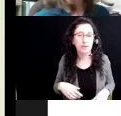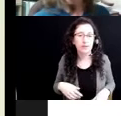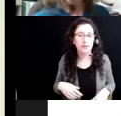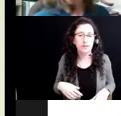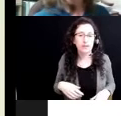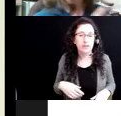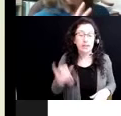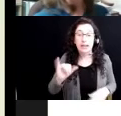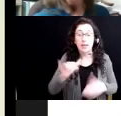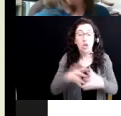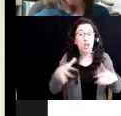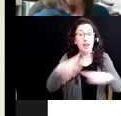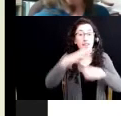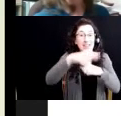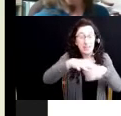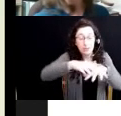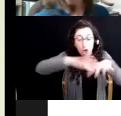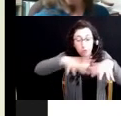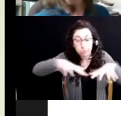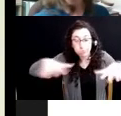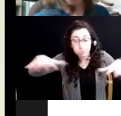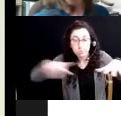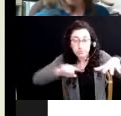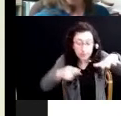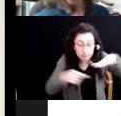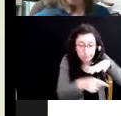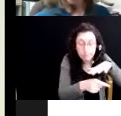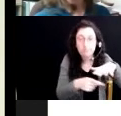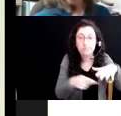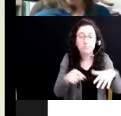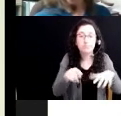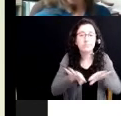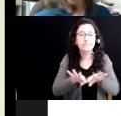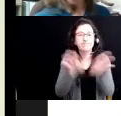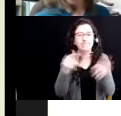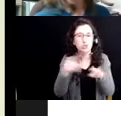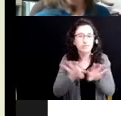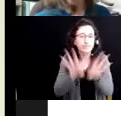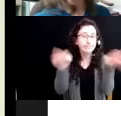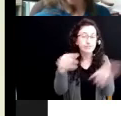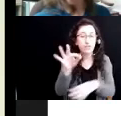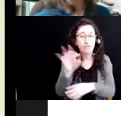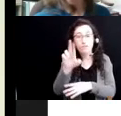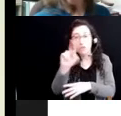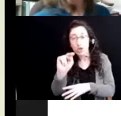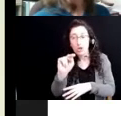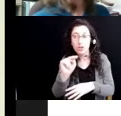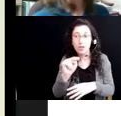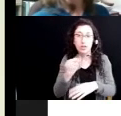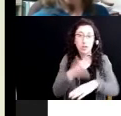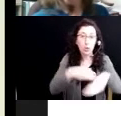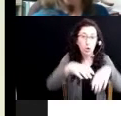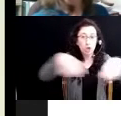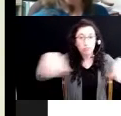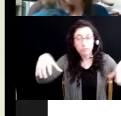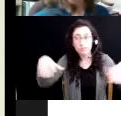leaf litter, shrubby cover, ferns, logs, stumps. I feel